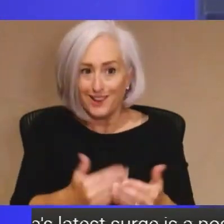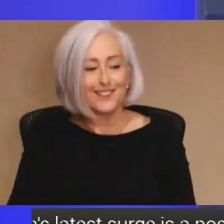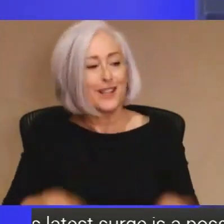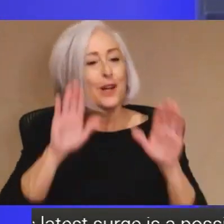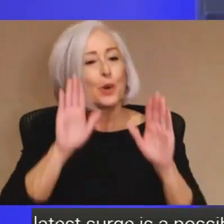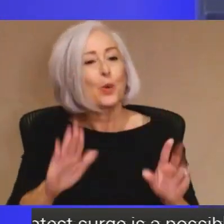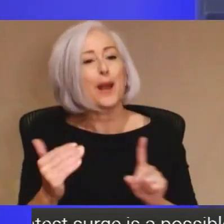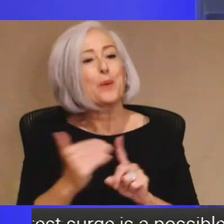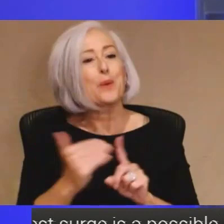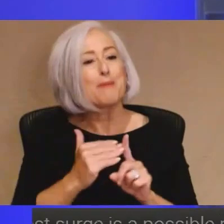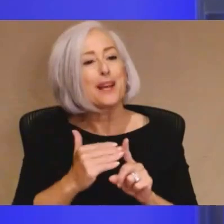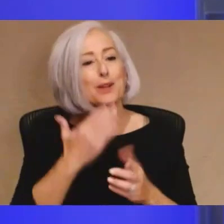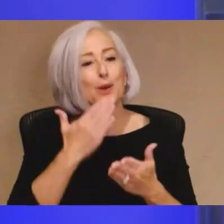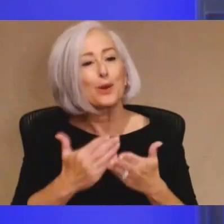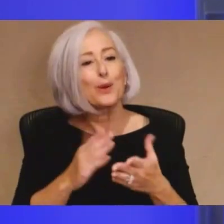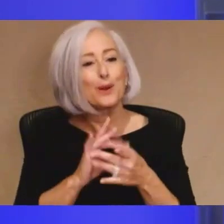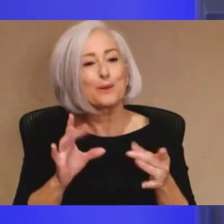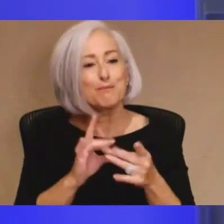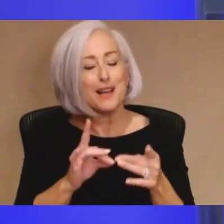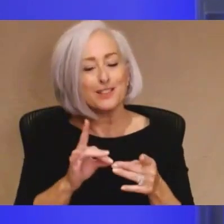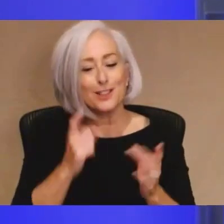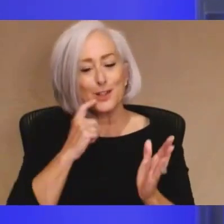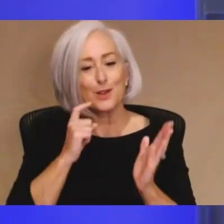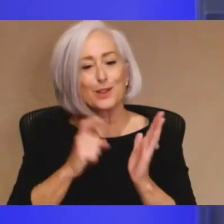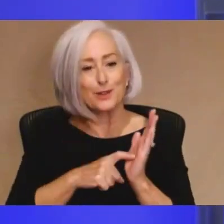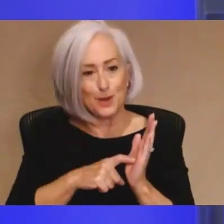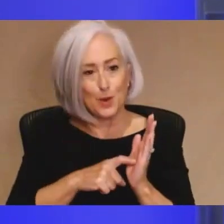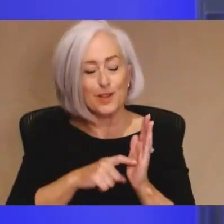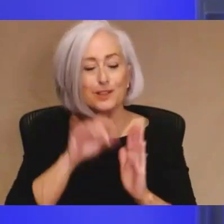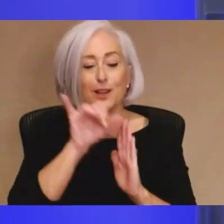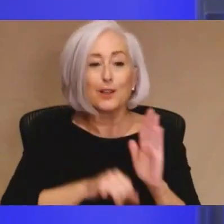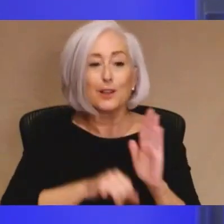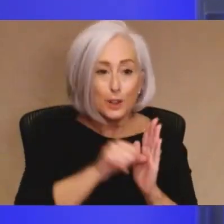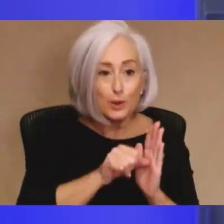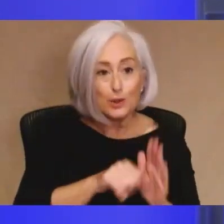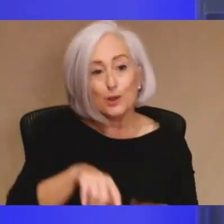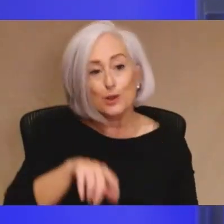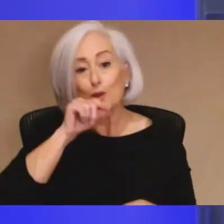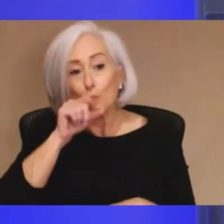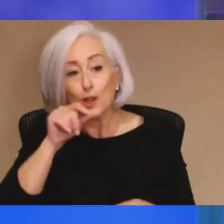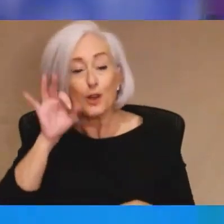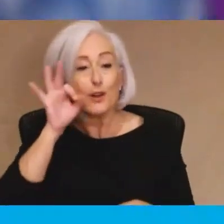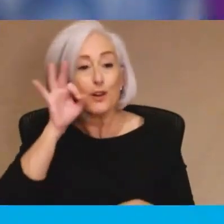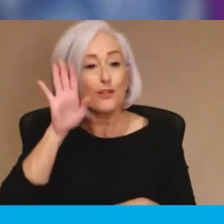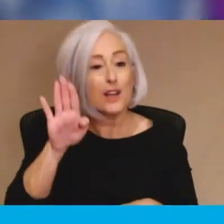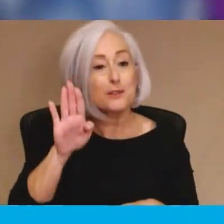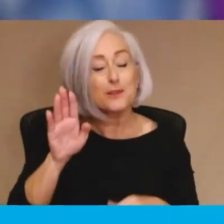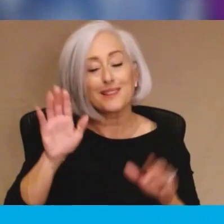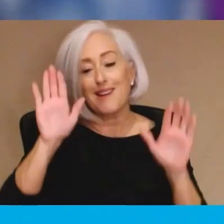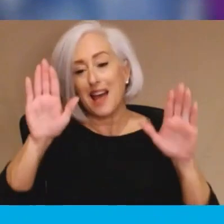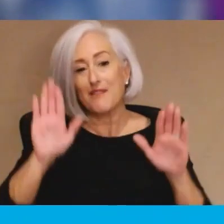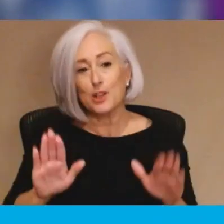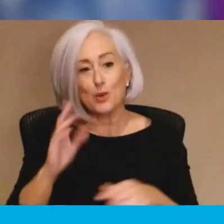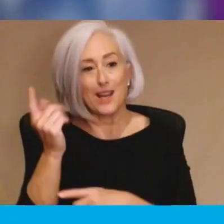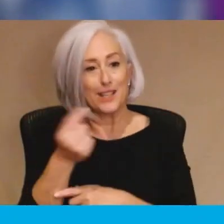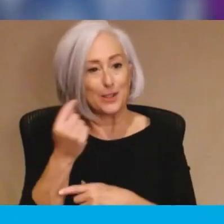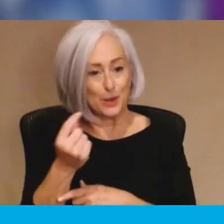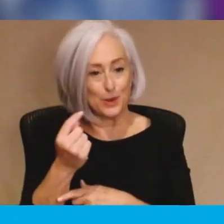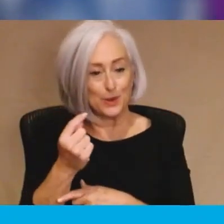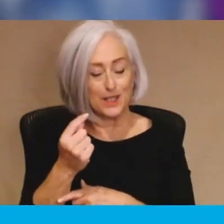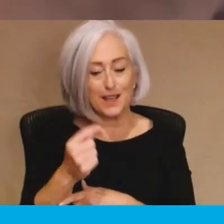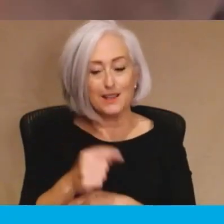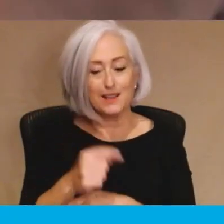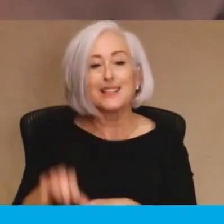always catch our shows anytime on Facebook, YouTube, and on Twitter. Everyone, have a great Tuesday. We'll see you back here tomorrow. Cystic fibrosis is the most